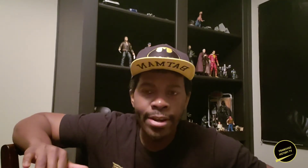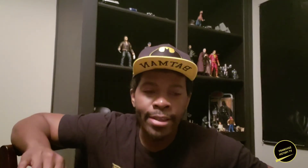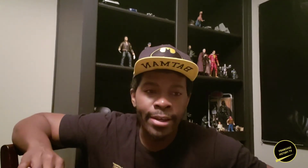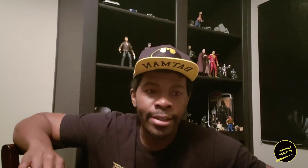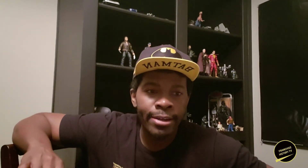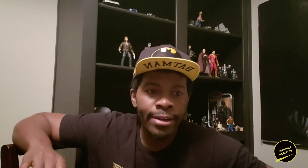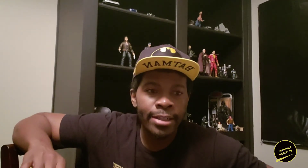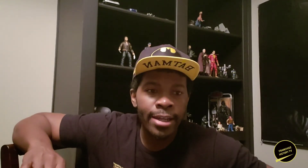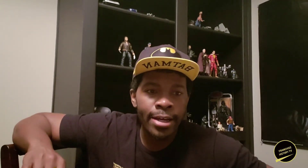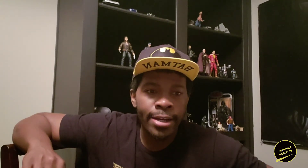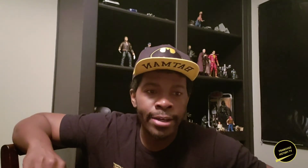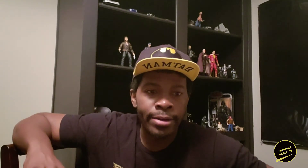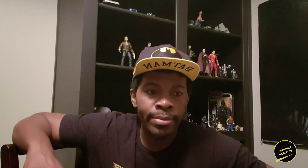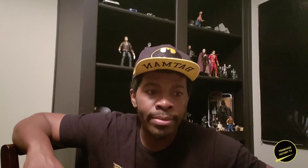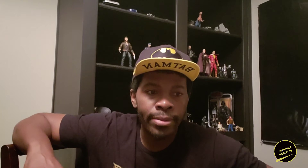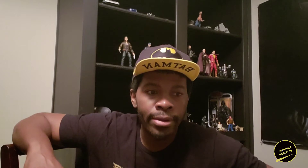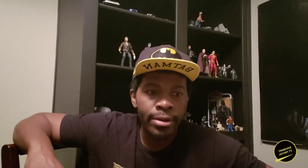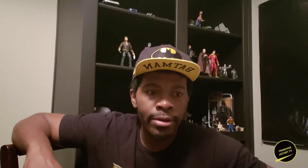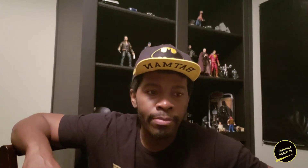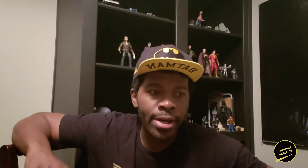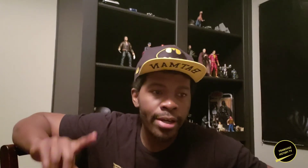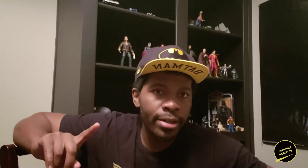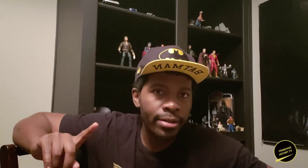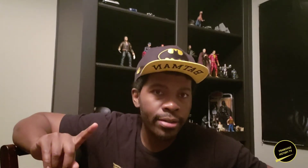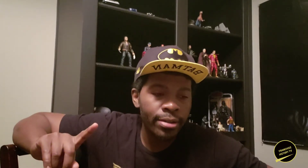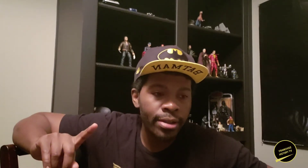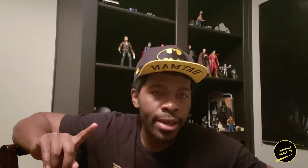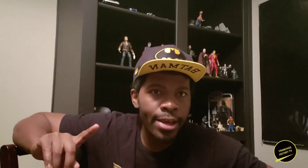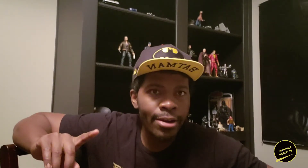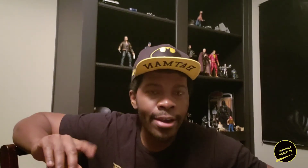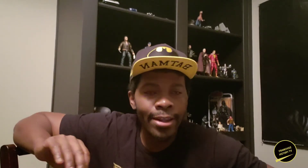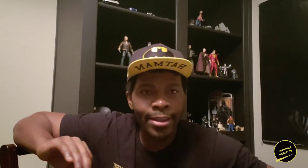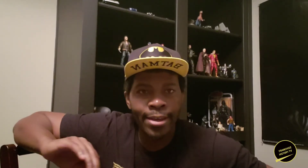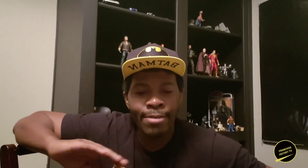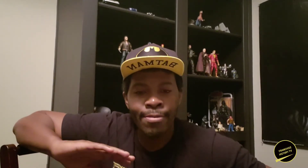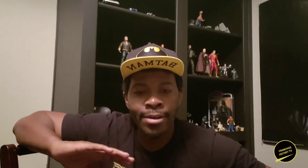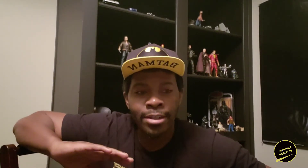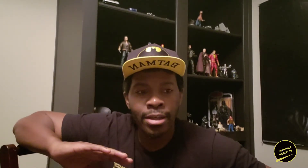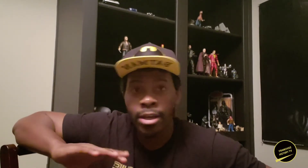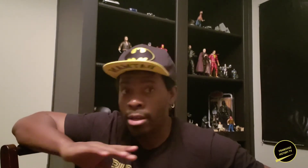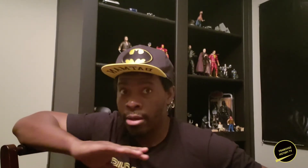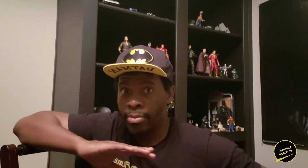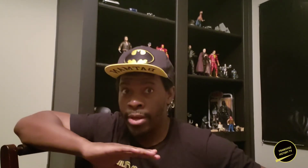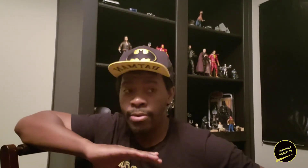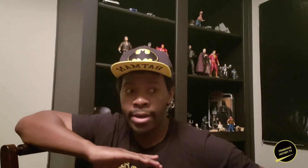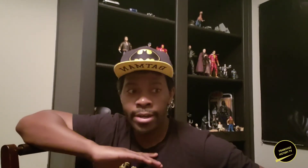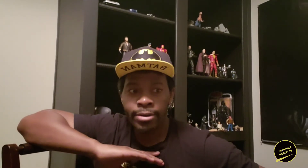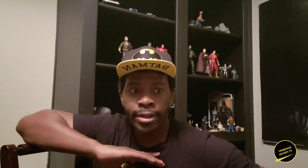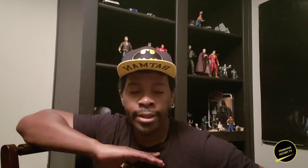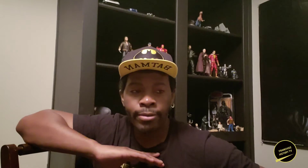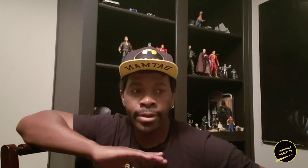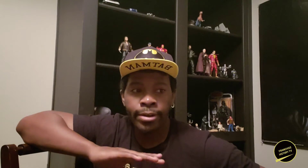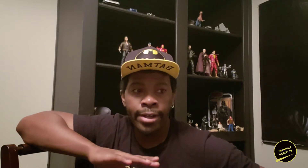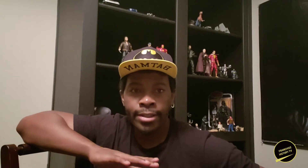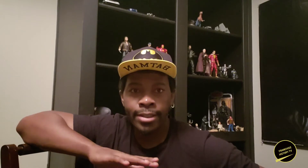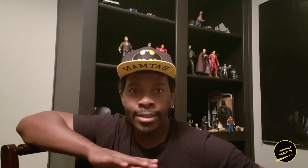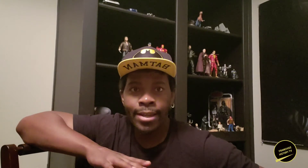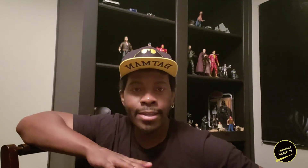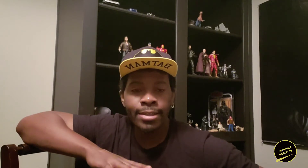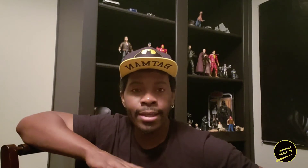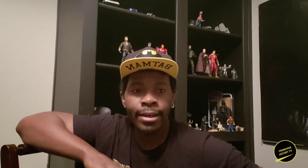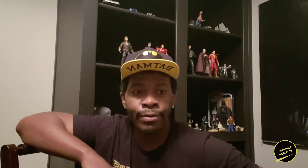can't do anything because everything's locked down. But he can do anything he wants. People can't do anything they want. The